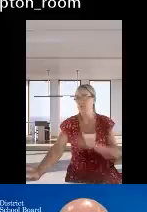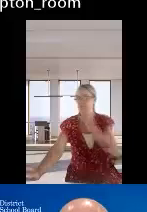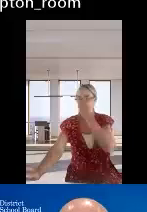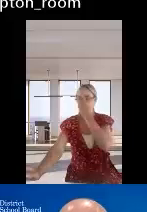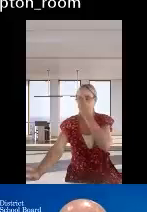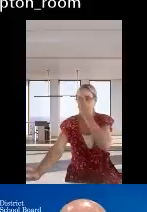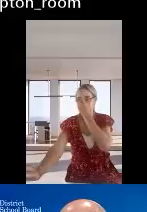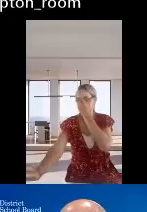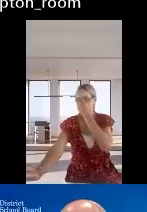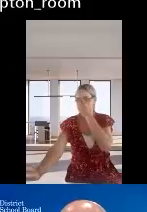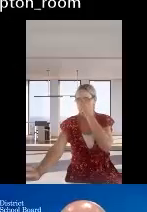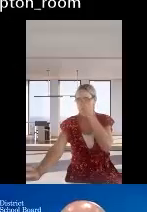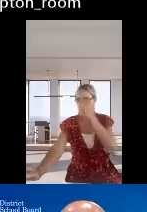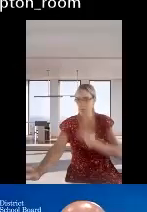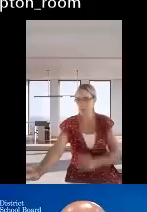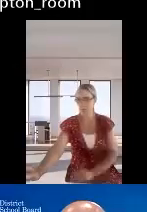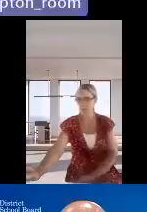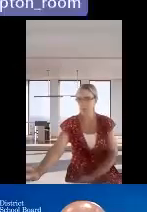by the same company.